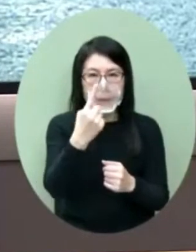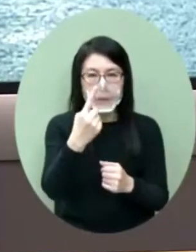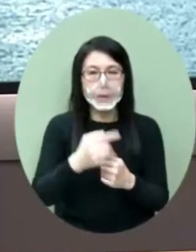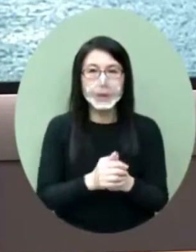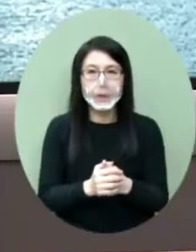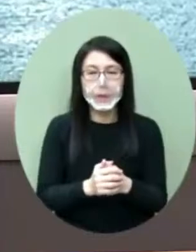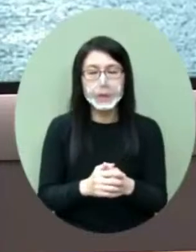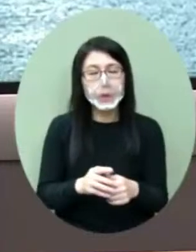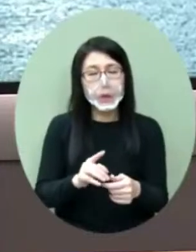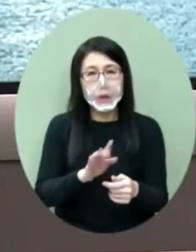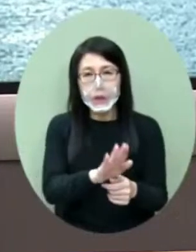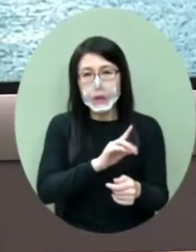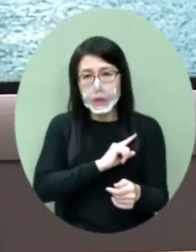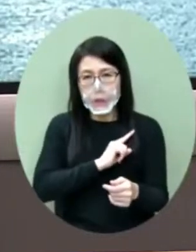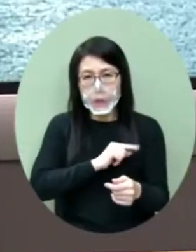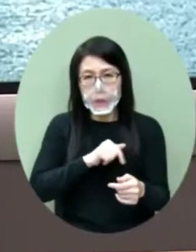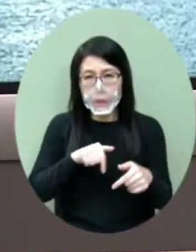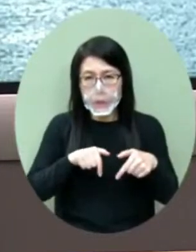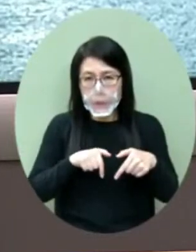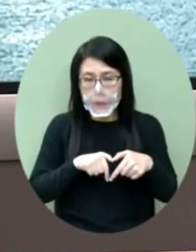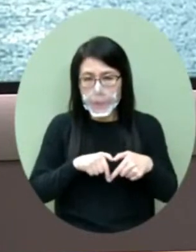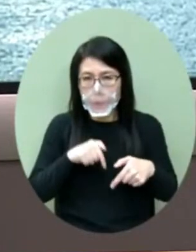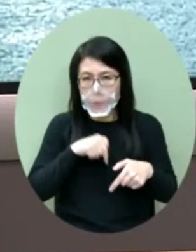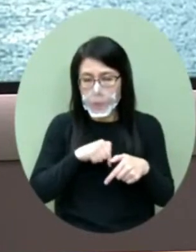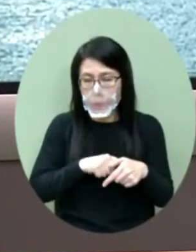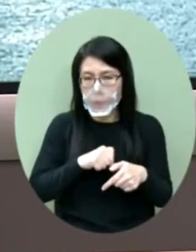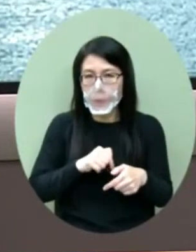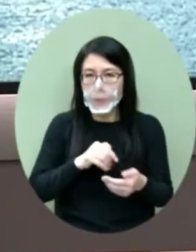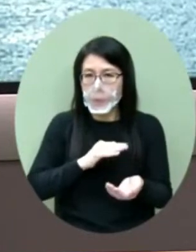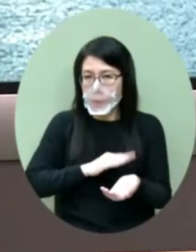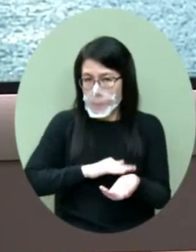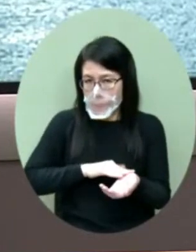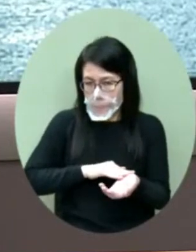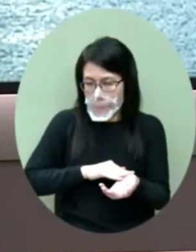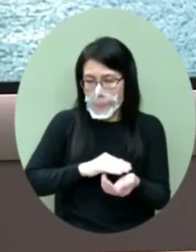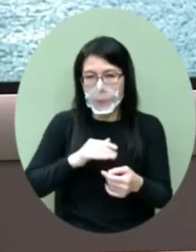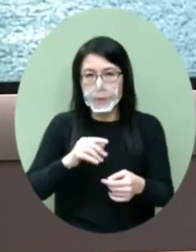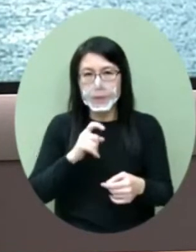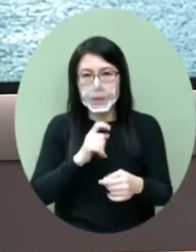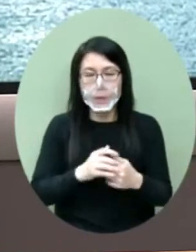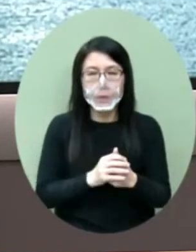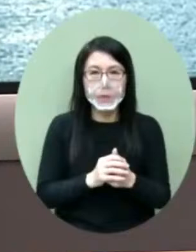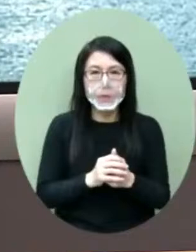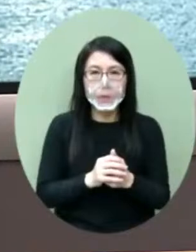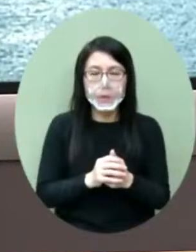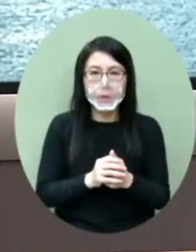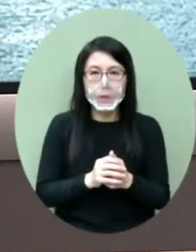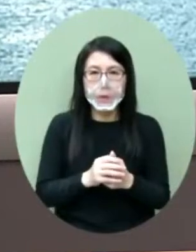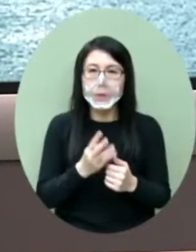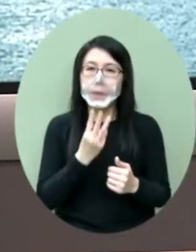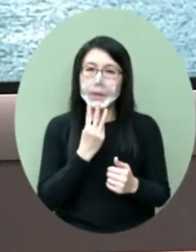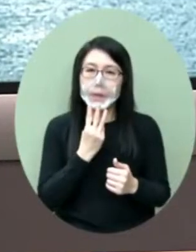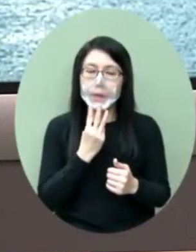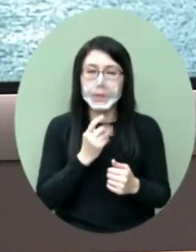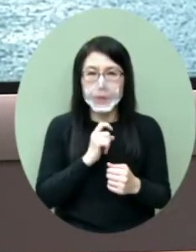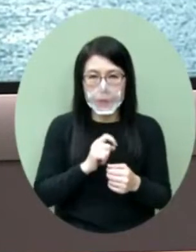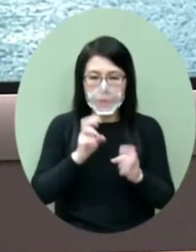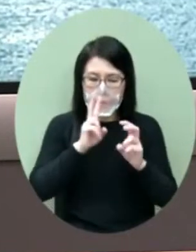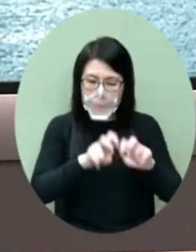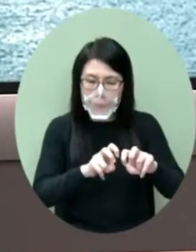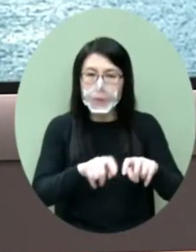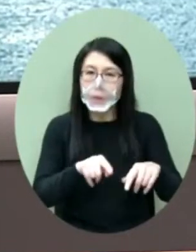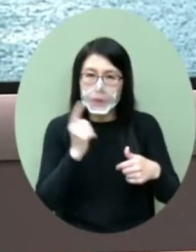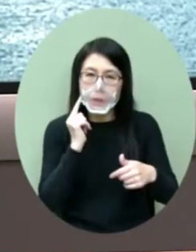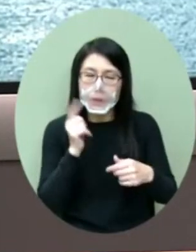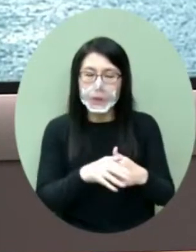we have one male that is 51 years old, suffering from a heart condition, with something to do with the